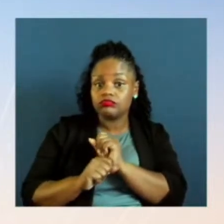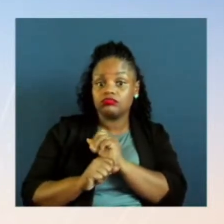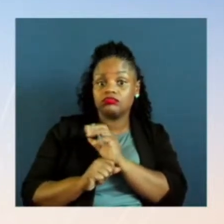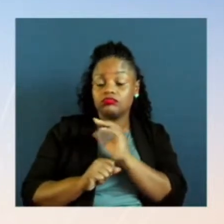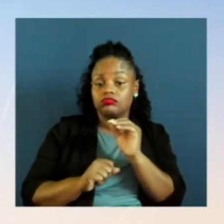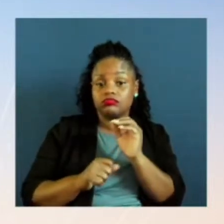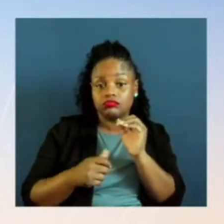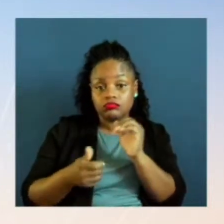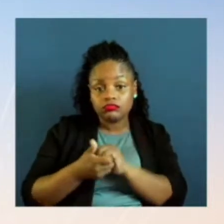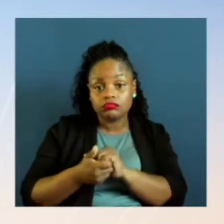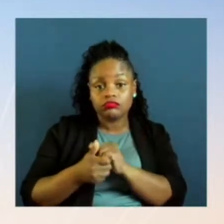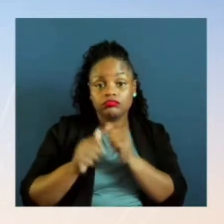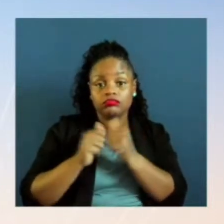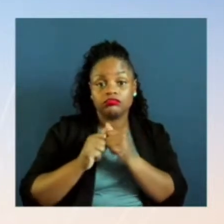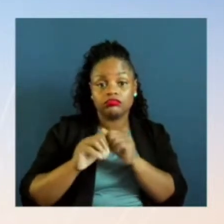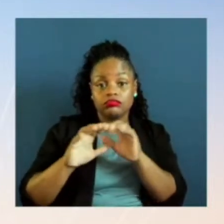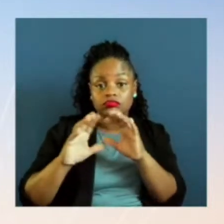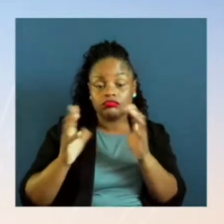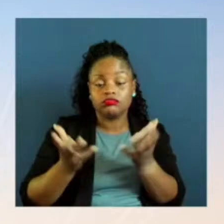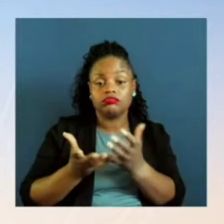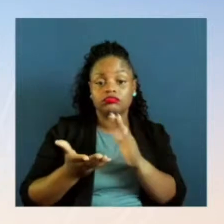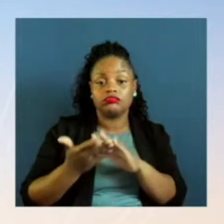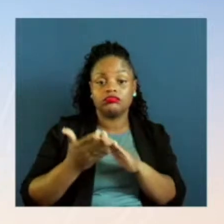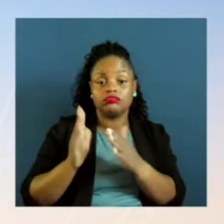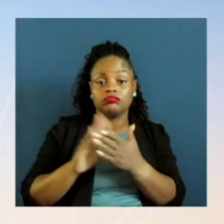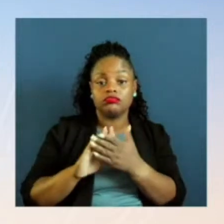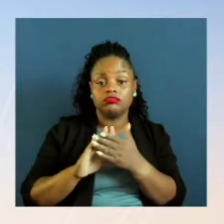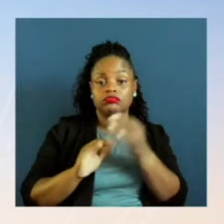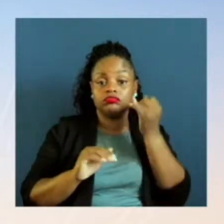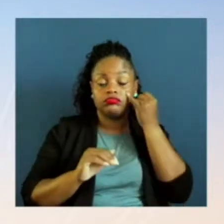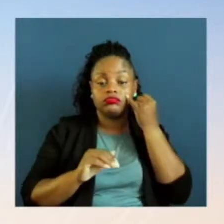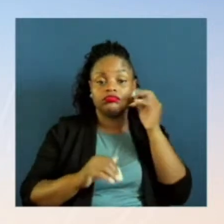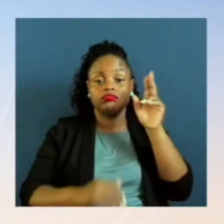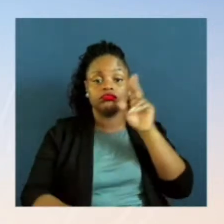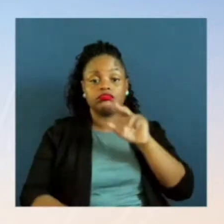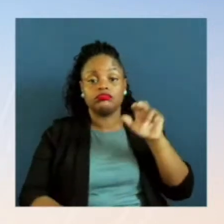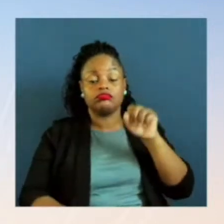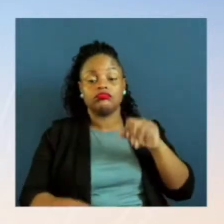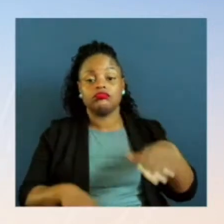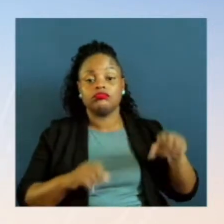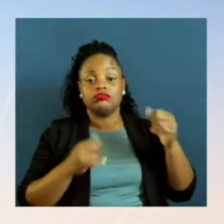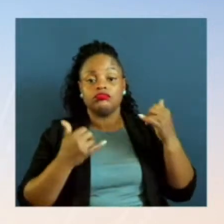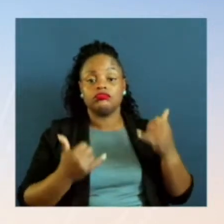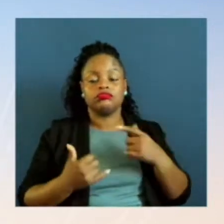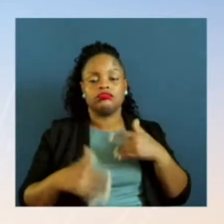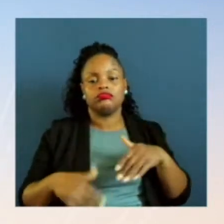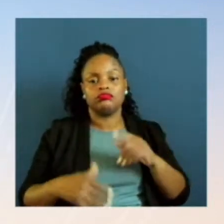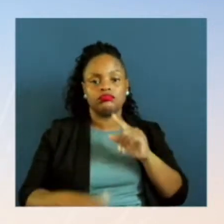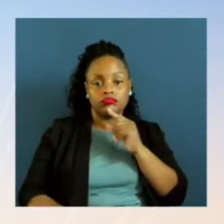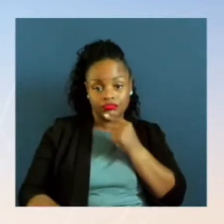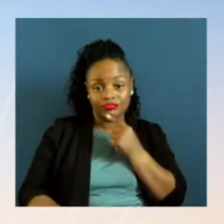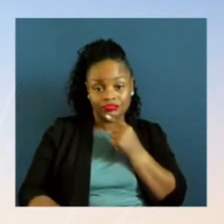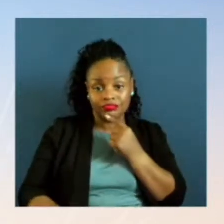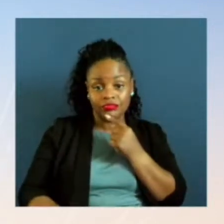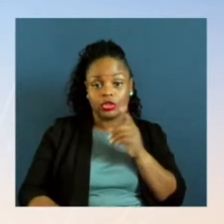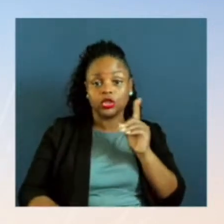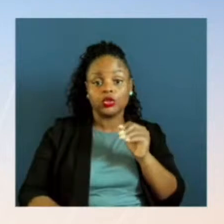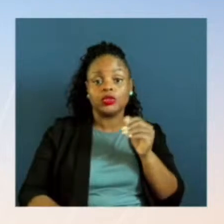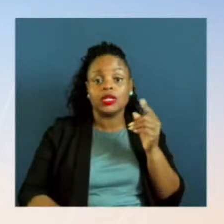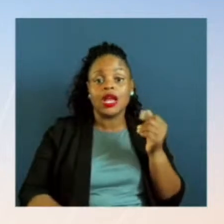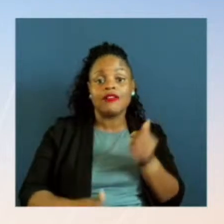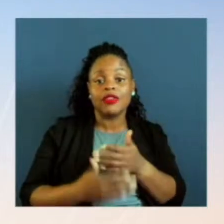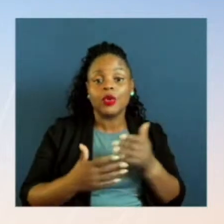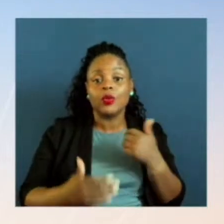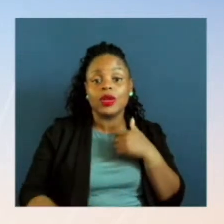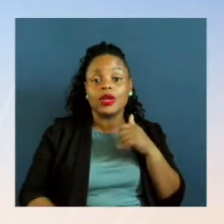States takes the threat of civilian casualties incredibly seriously. We do everything we can to prevent civilian casualties. That will